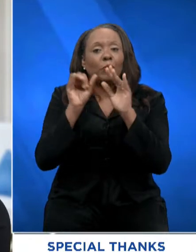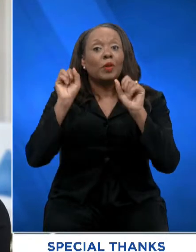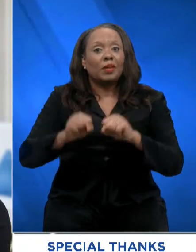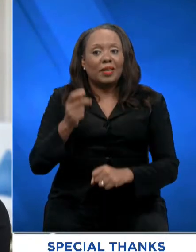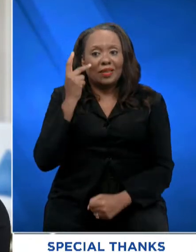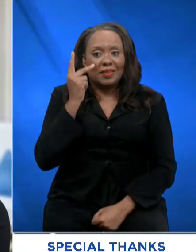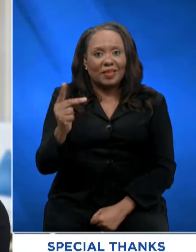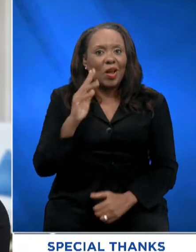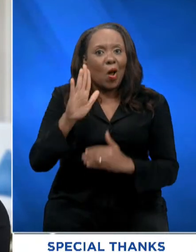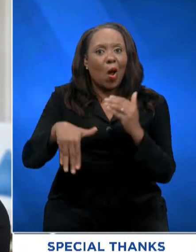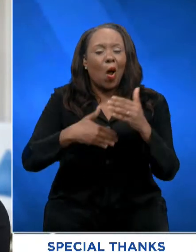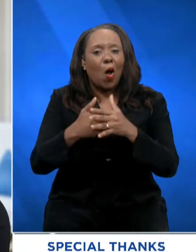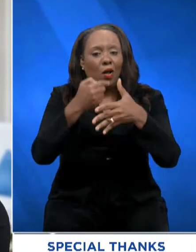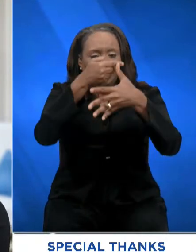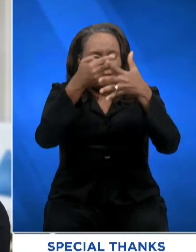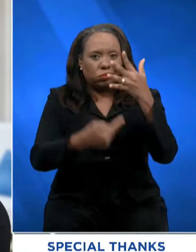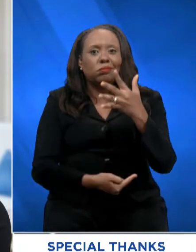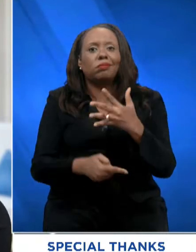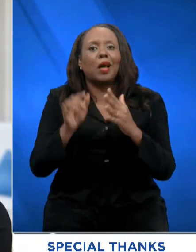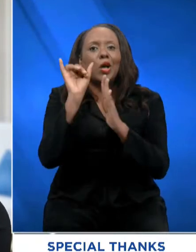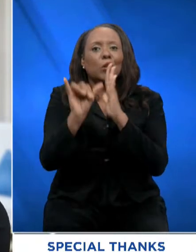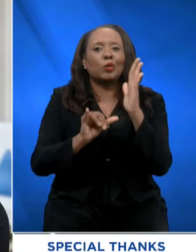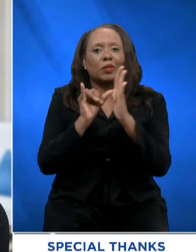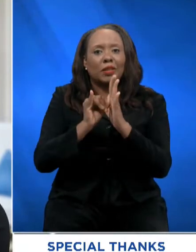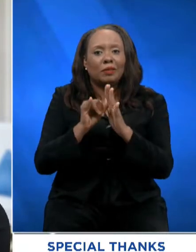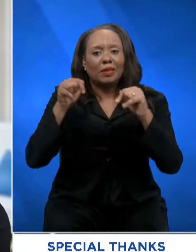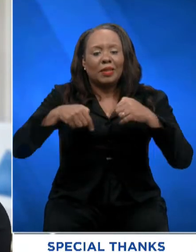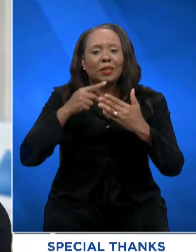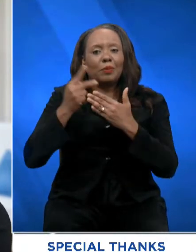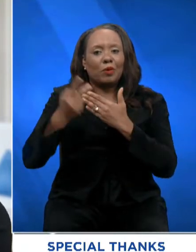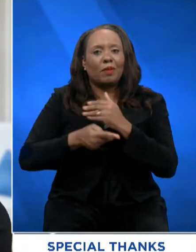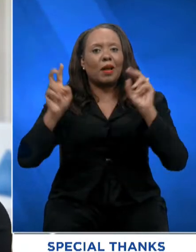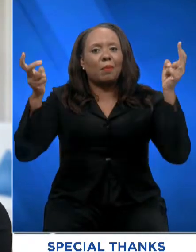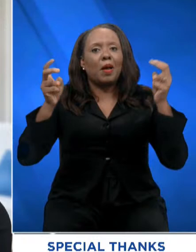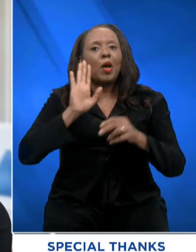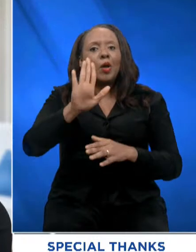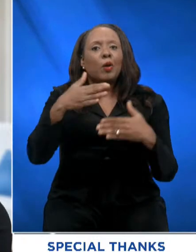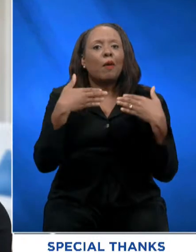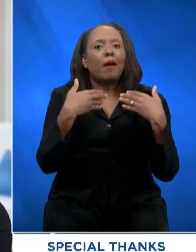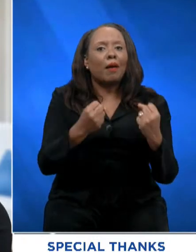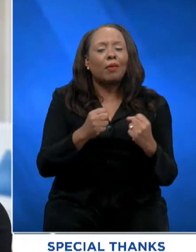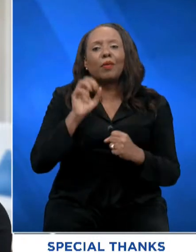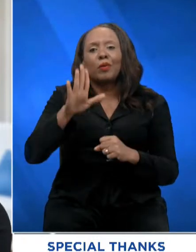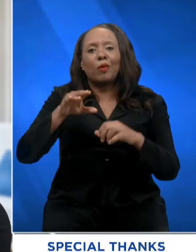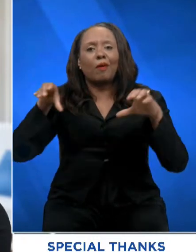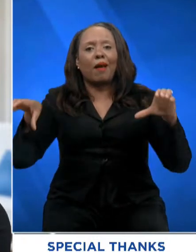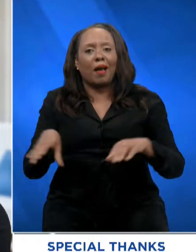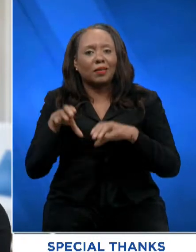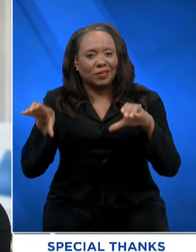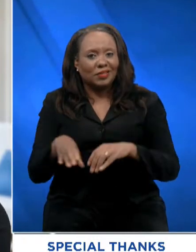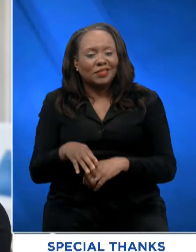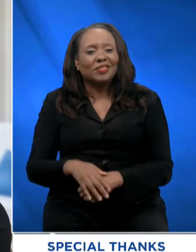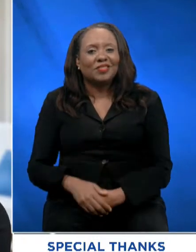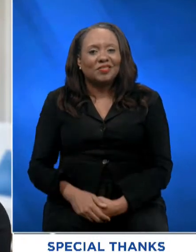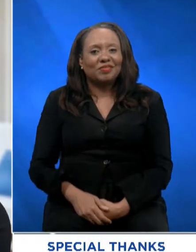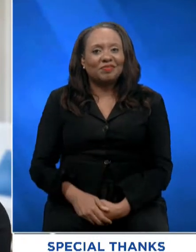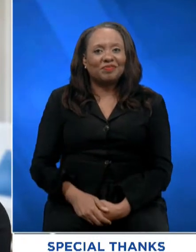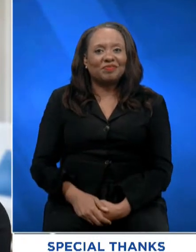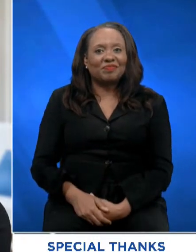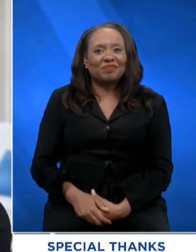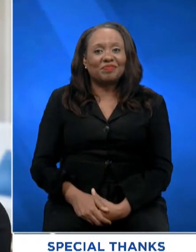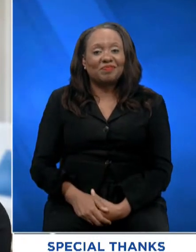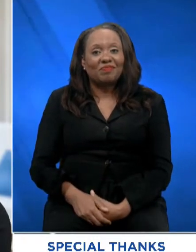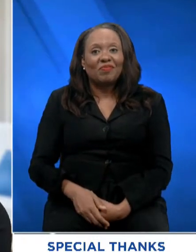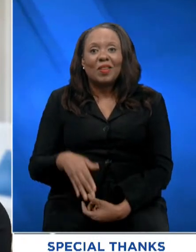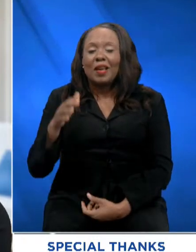episode, but the previous episodes of Your Health, Your Action. Just put in a search for Your Health, Your Action, and it will